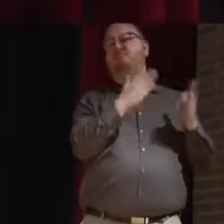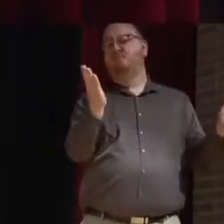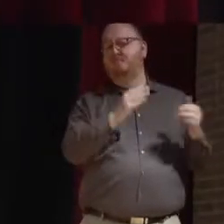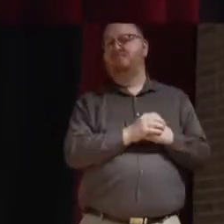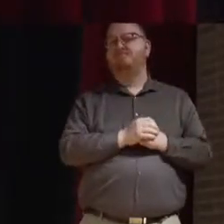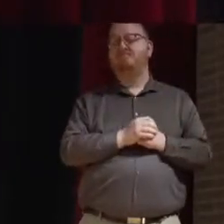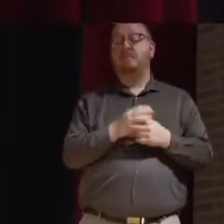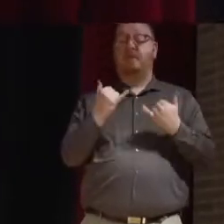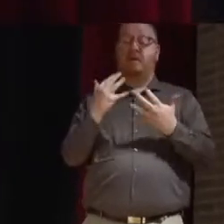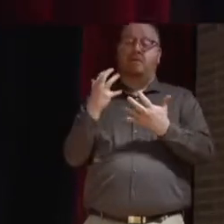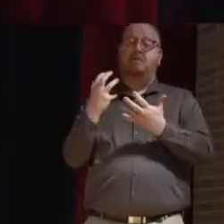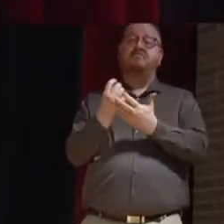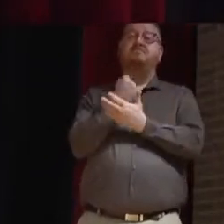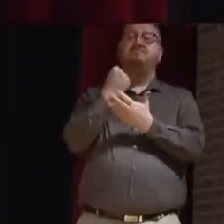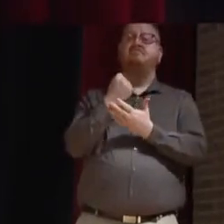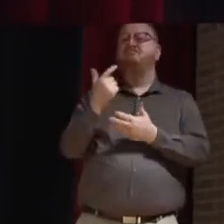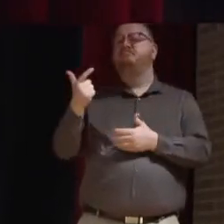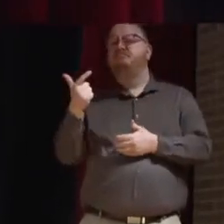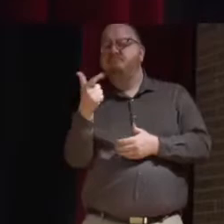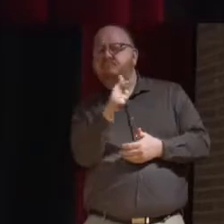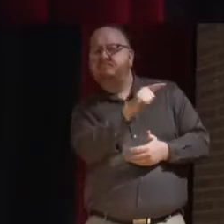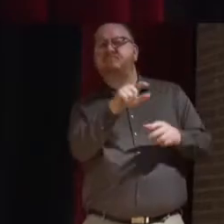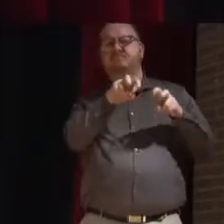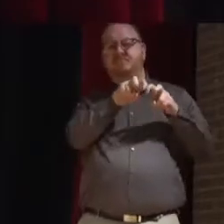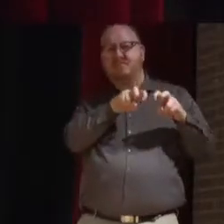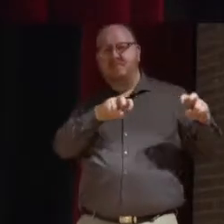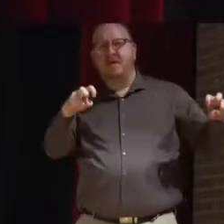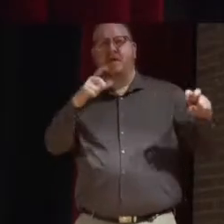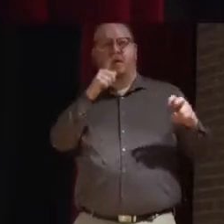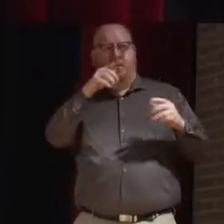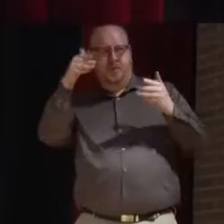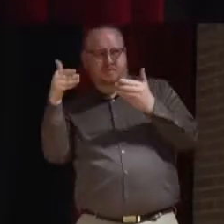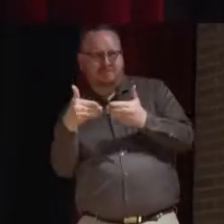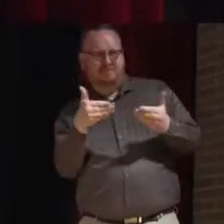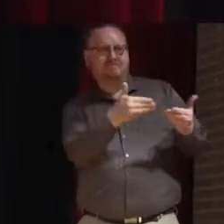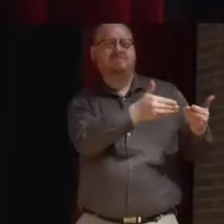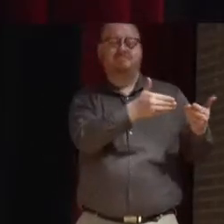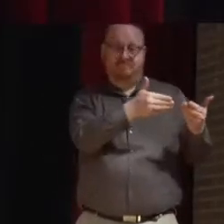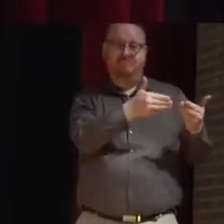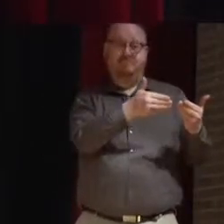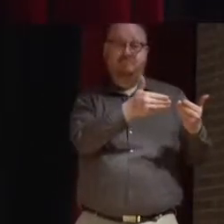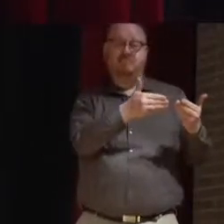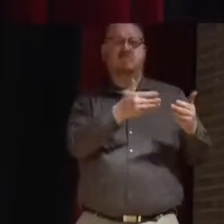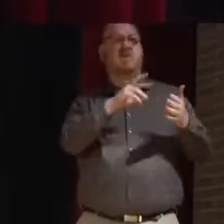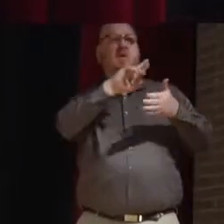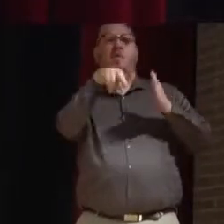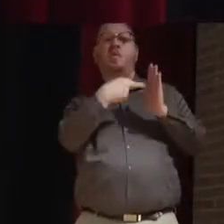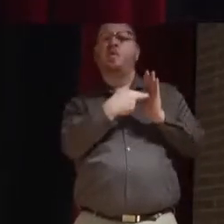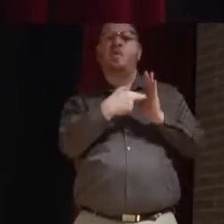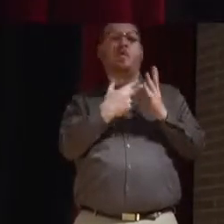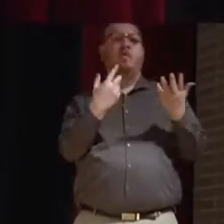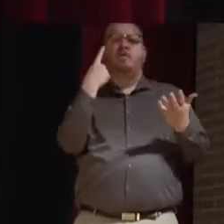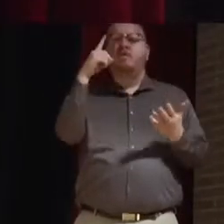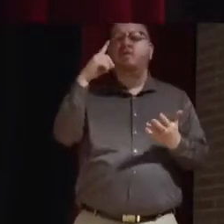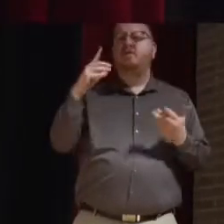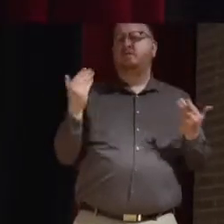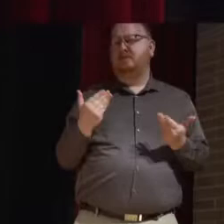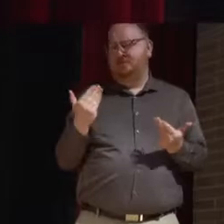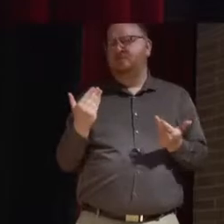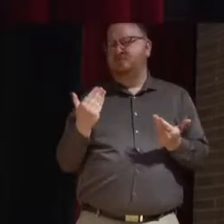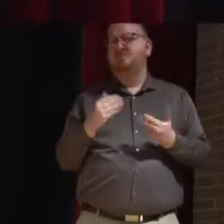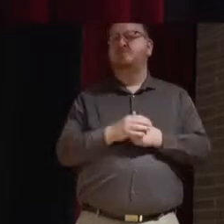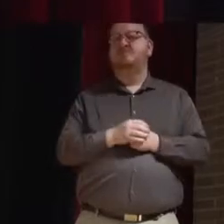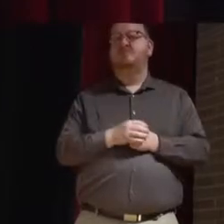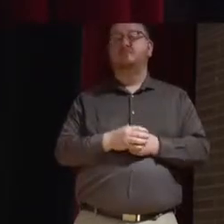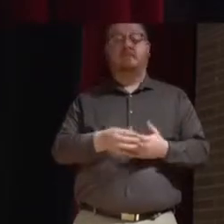moment for each of our panel guests to introduce themselves to you and what their role is here this evening.